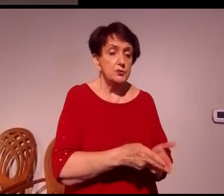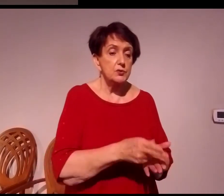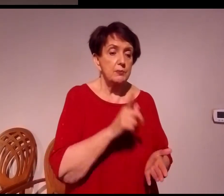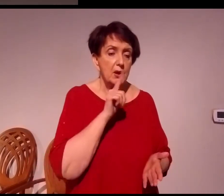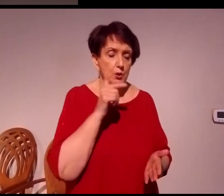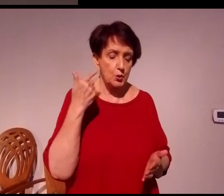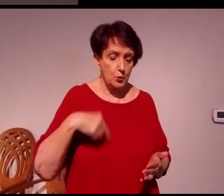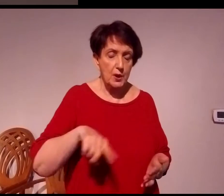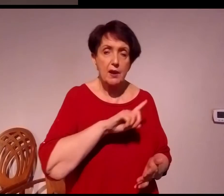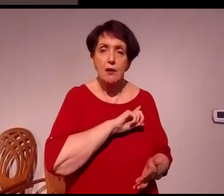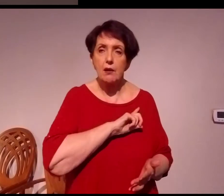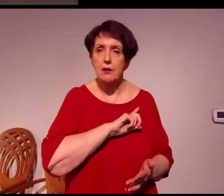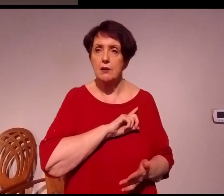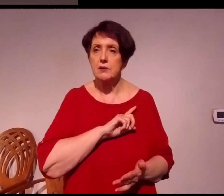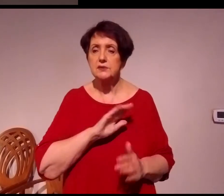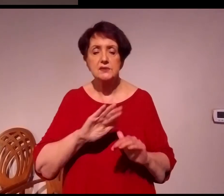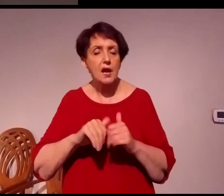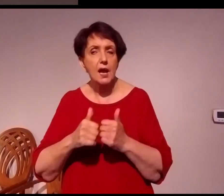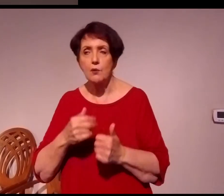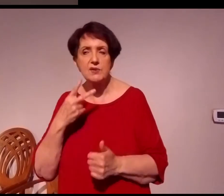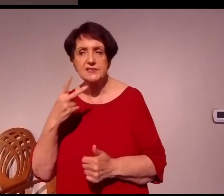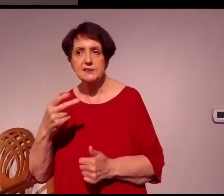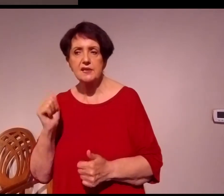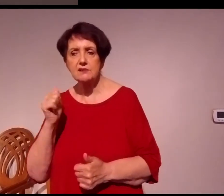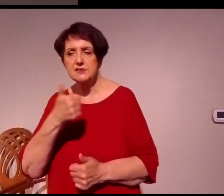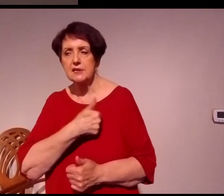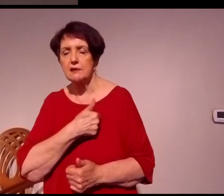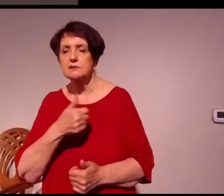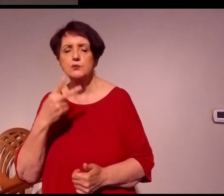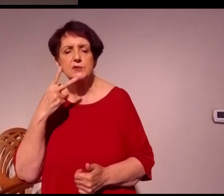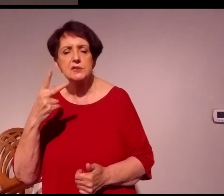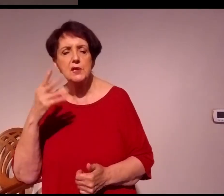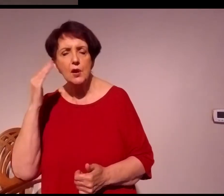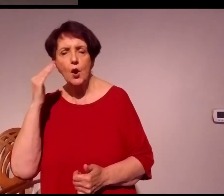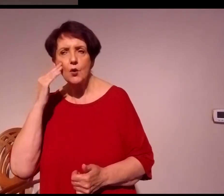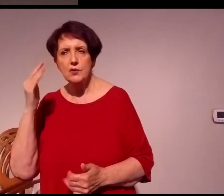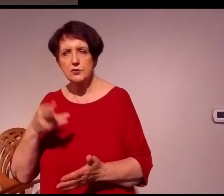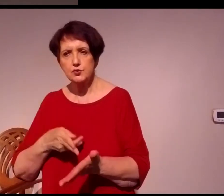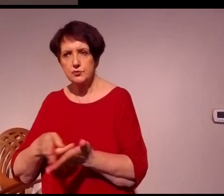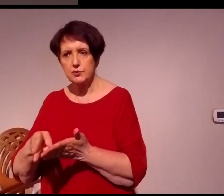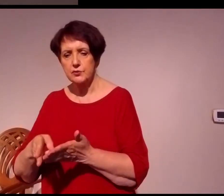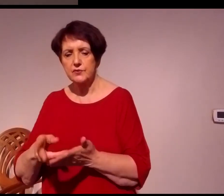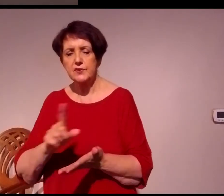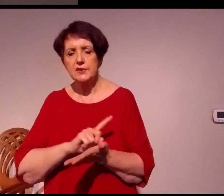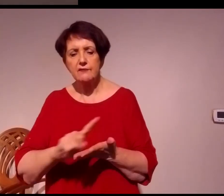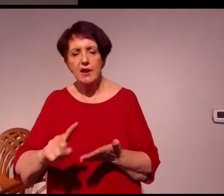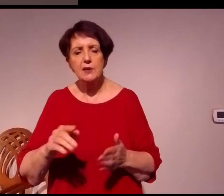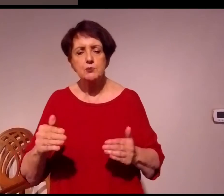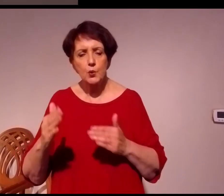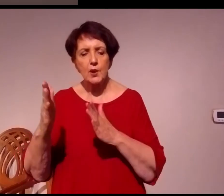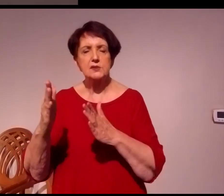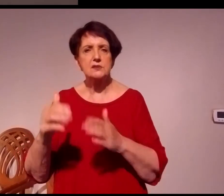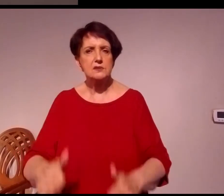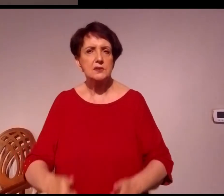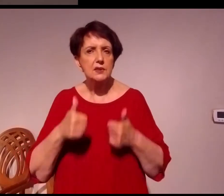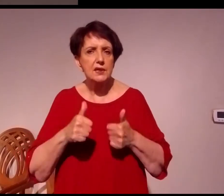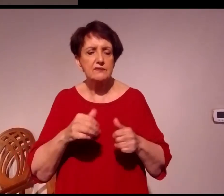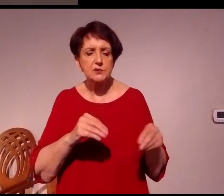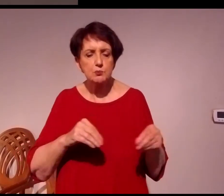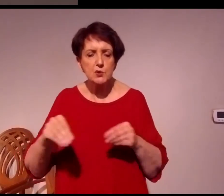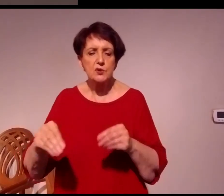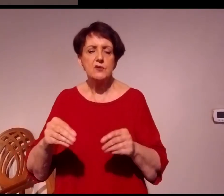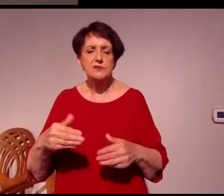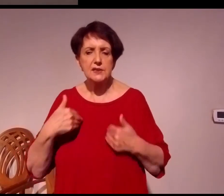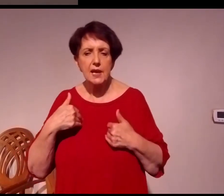see ourselves. Because we know the truth that the divine power and presence lives, moves, and has its being in each and every